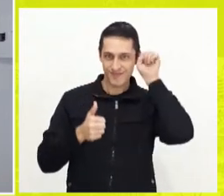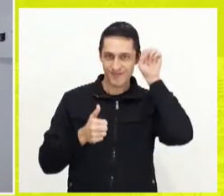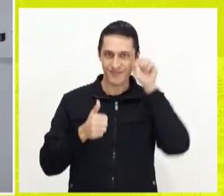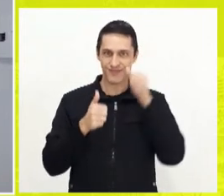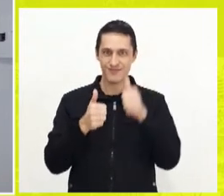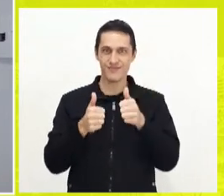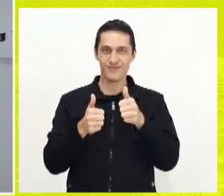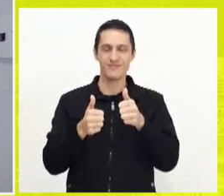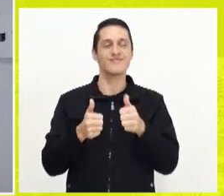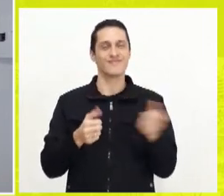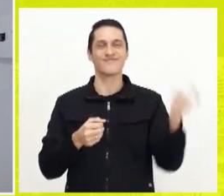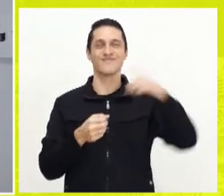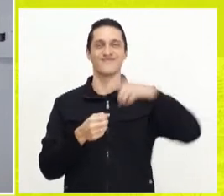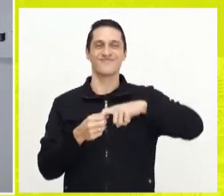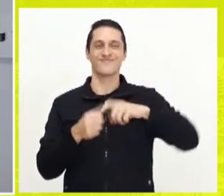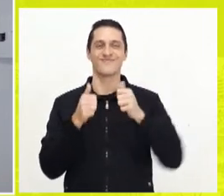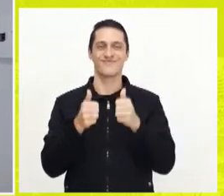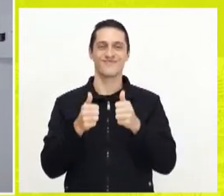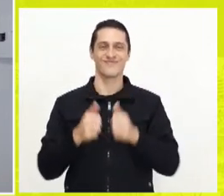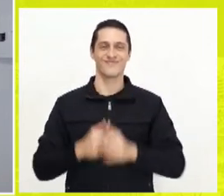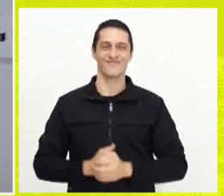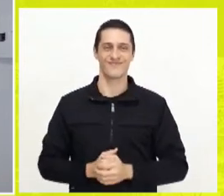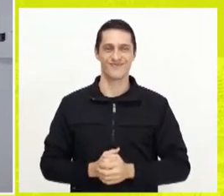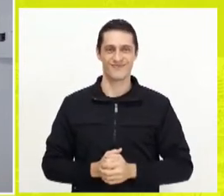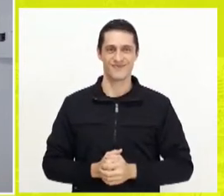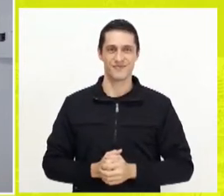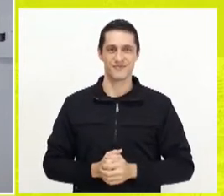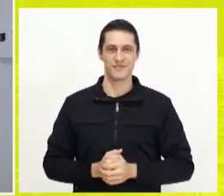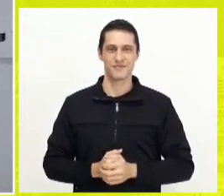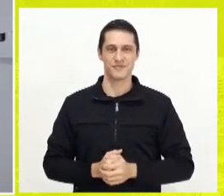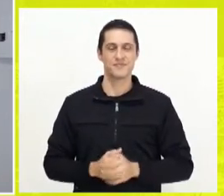okay okay i'm back i'm back